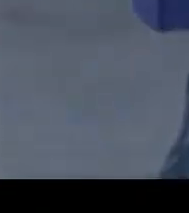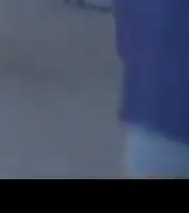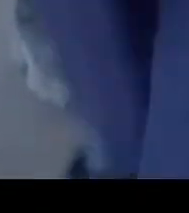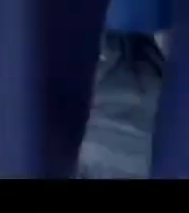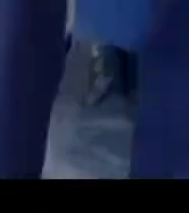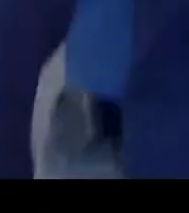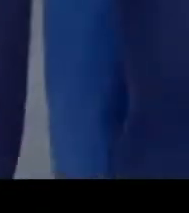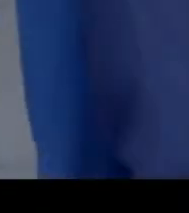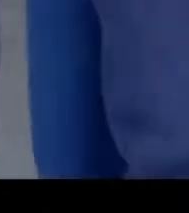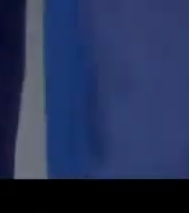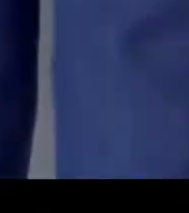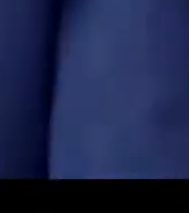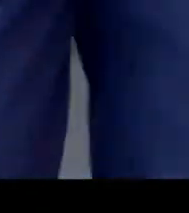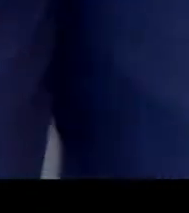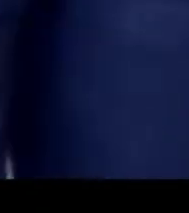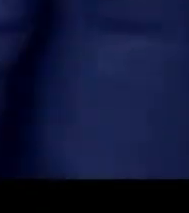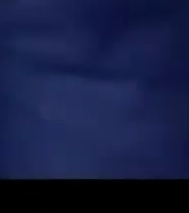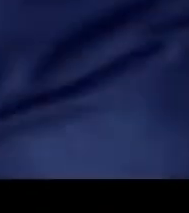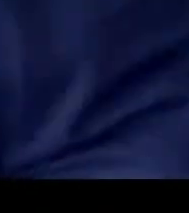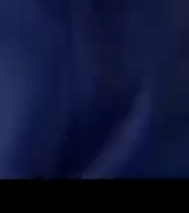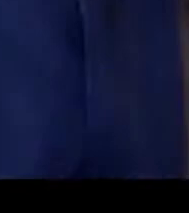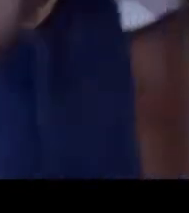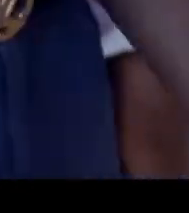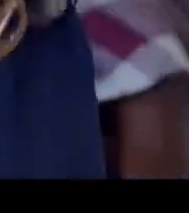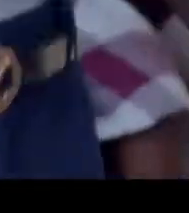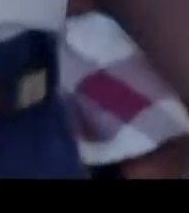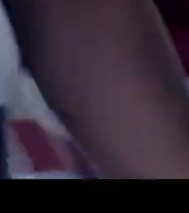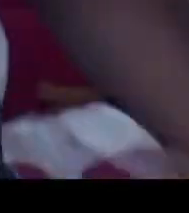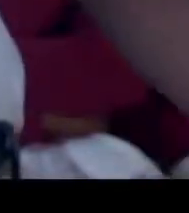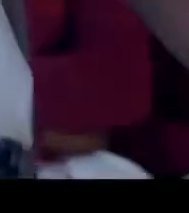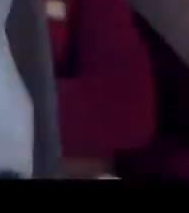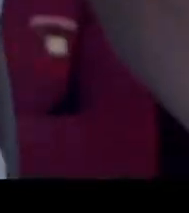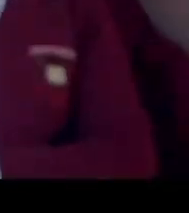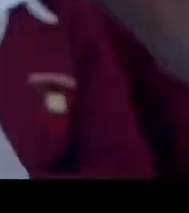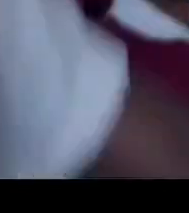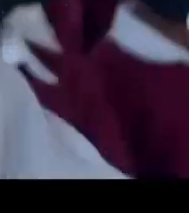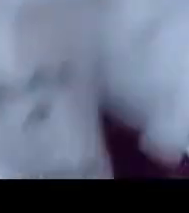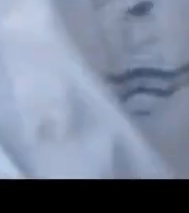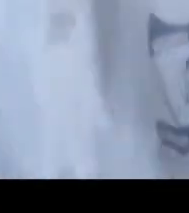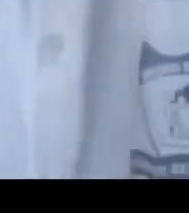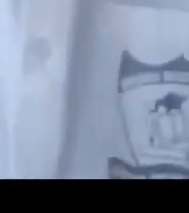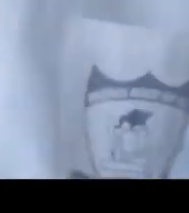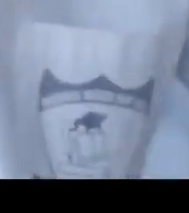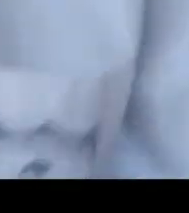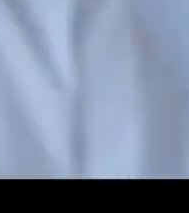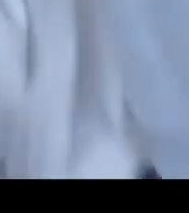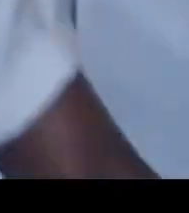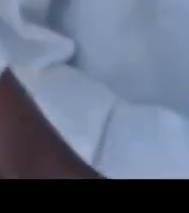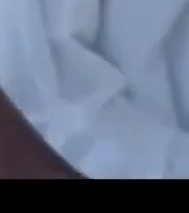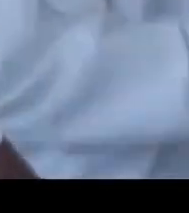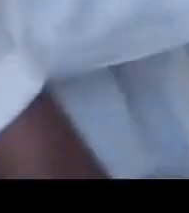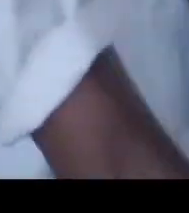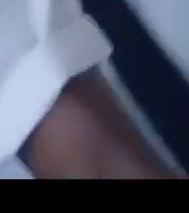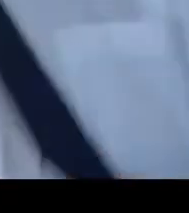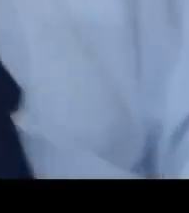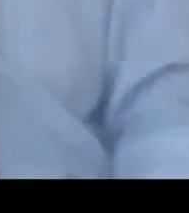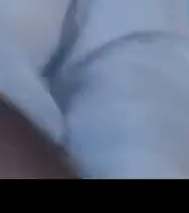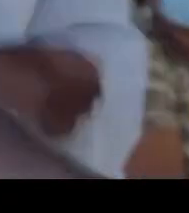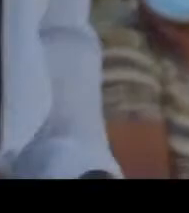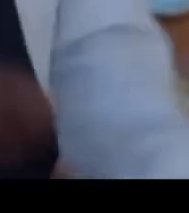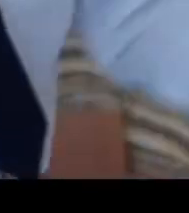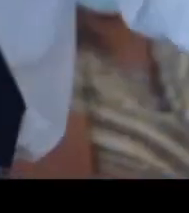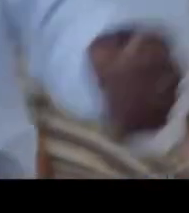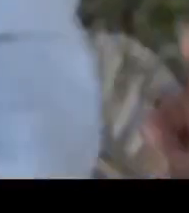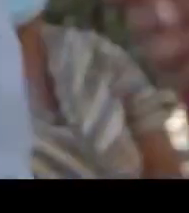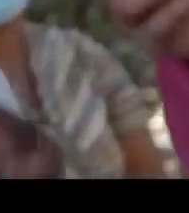3 anatupenda for the fasting 4 alitusamehe dhambi 1 God anatupenda fasting